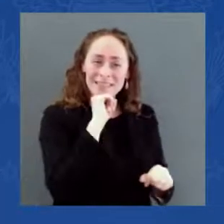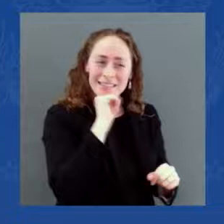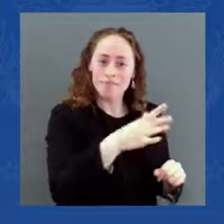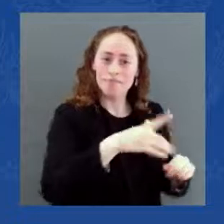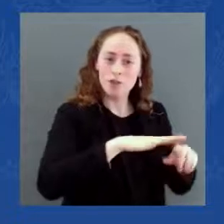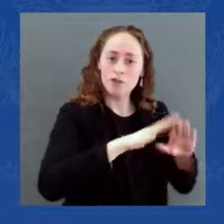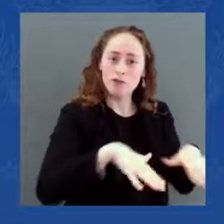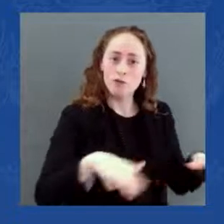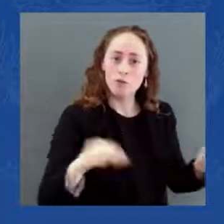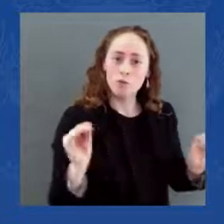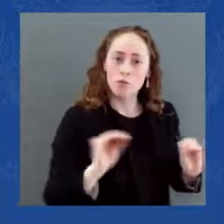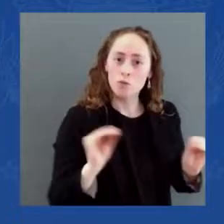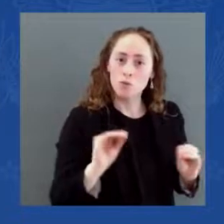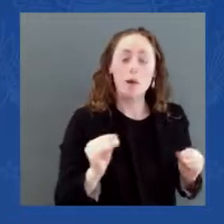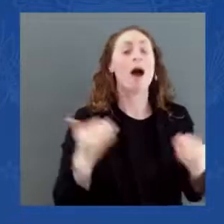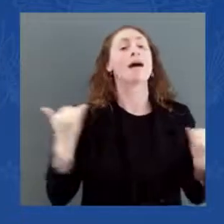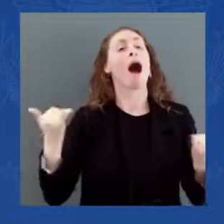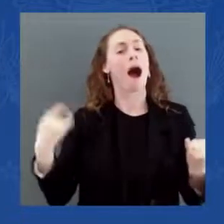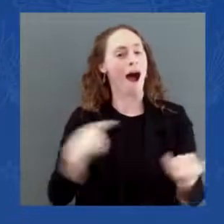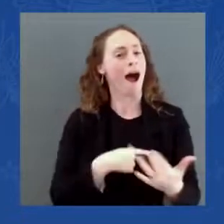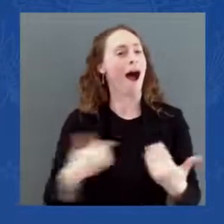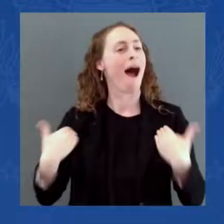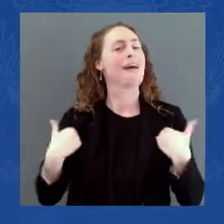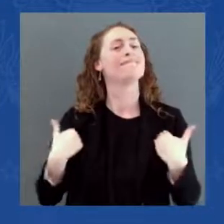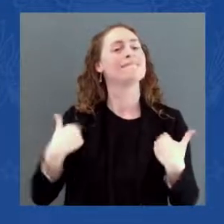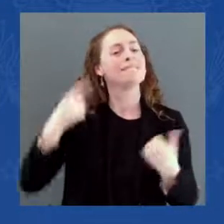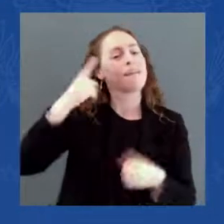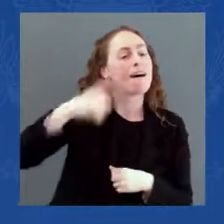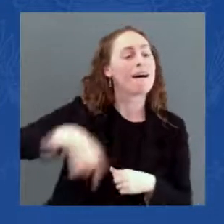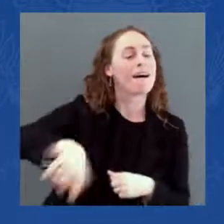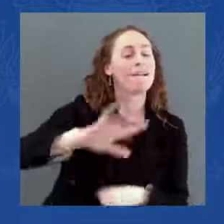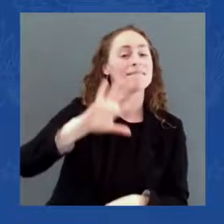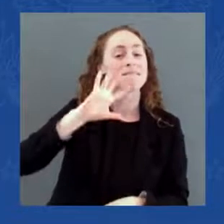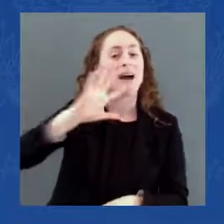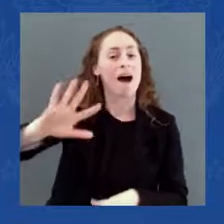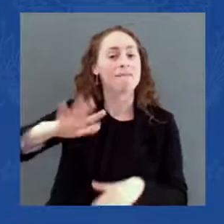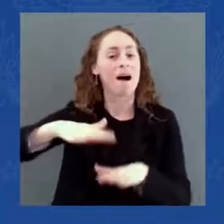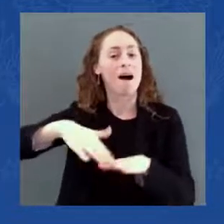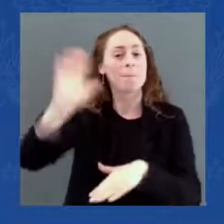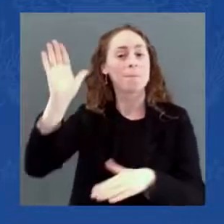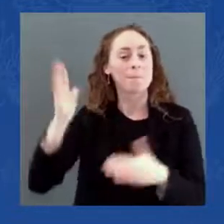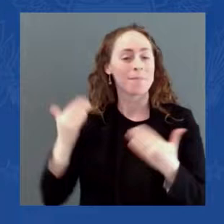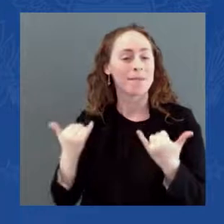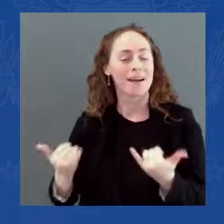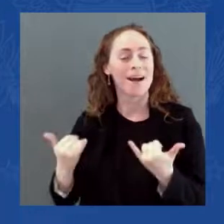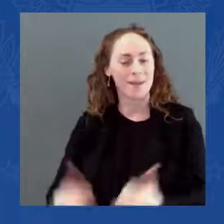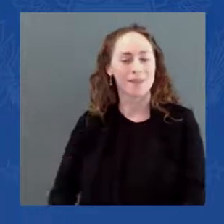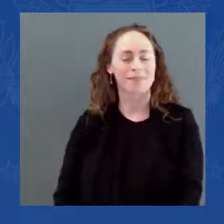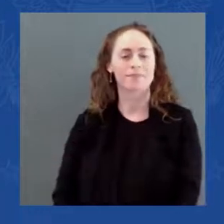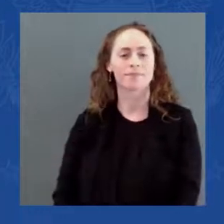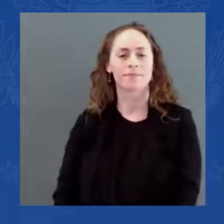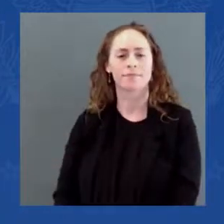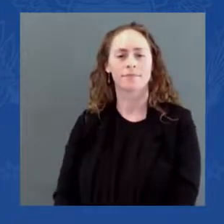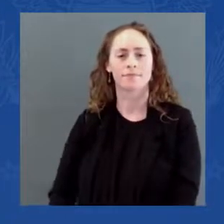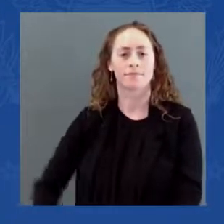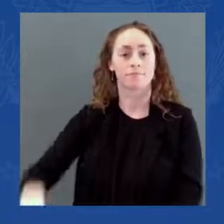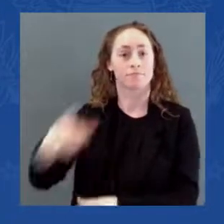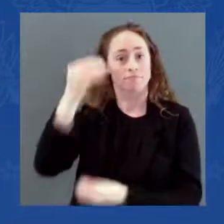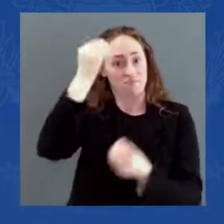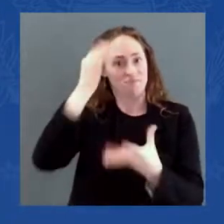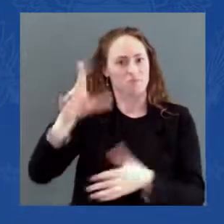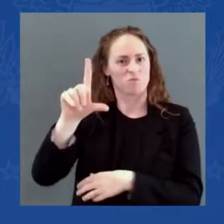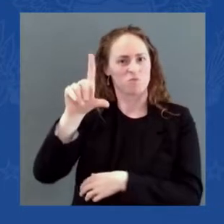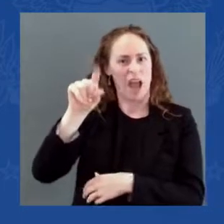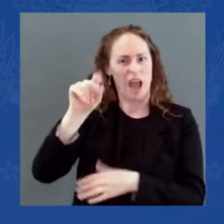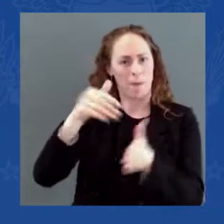20 million children and counting now vaccinated. Last year, a majority of our schools were closed Christmas